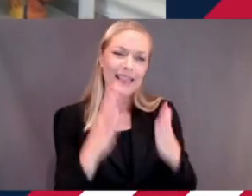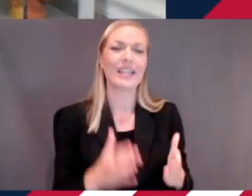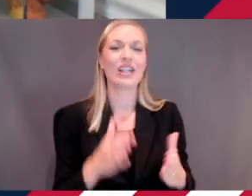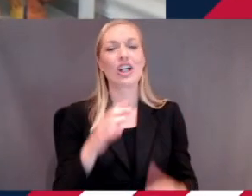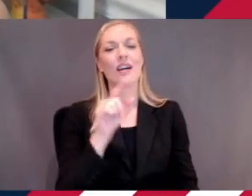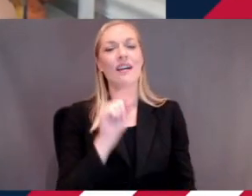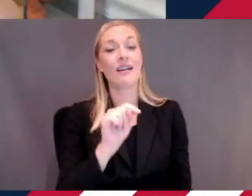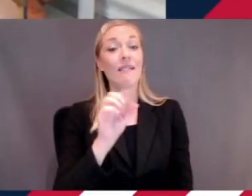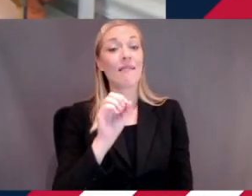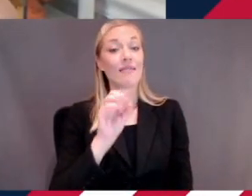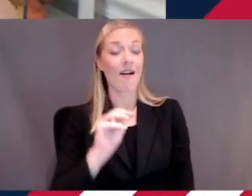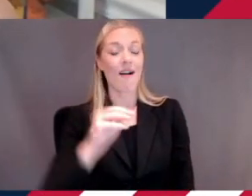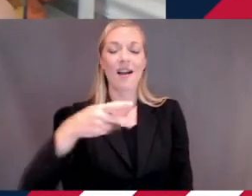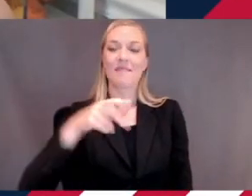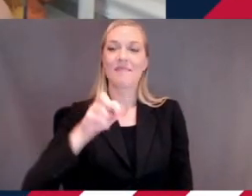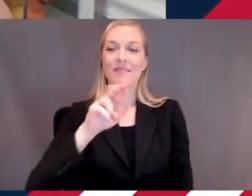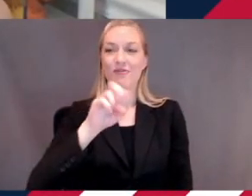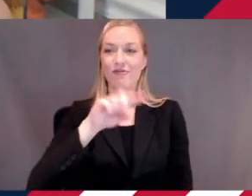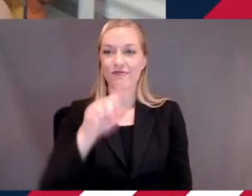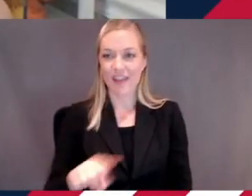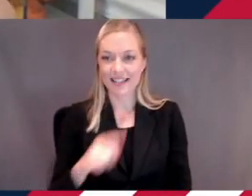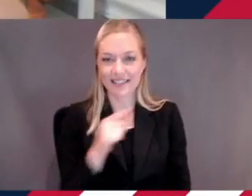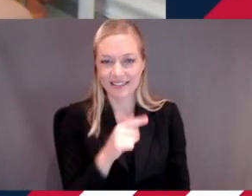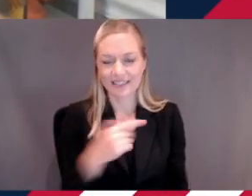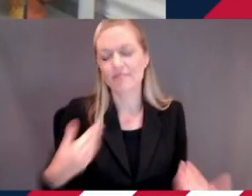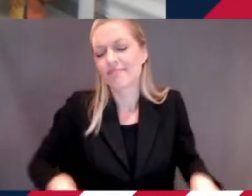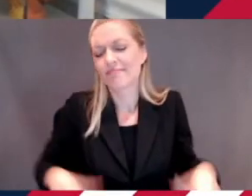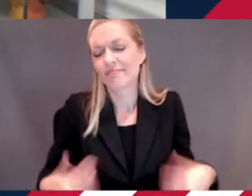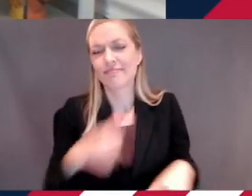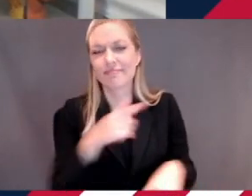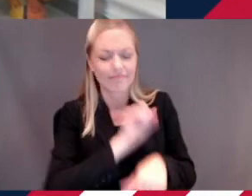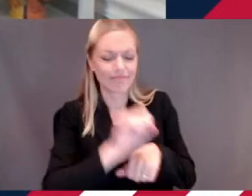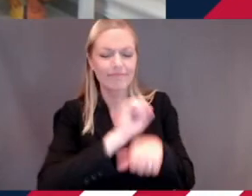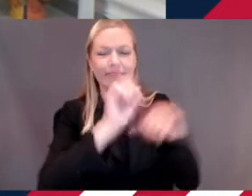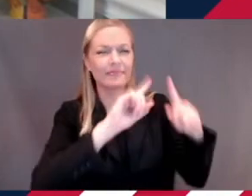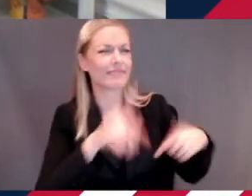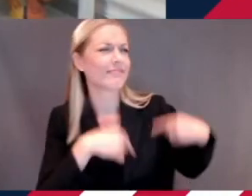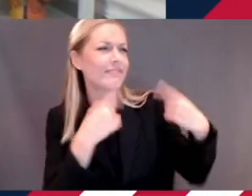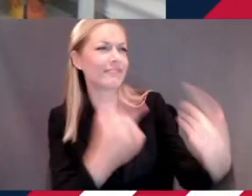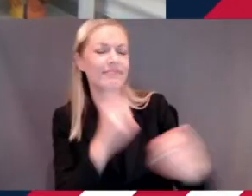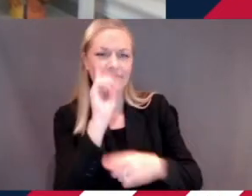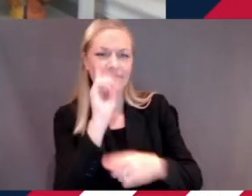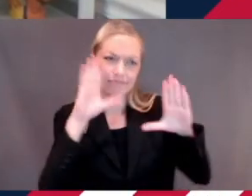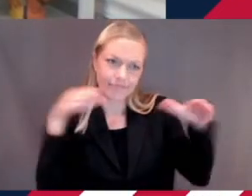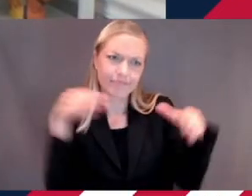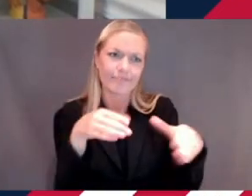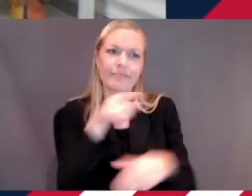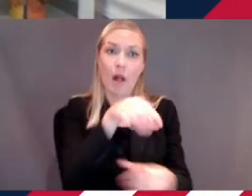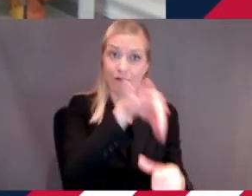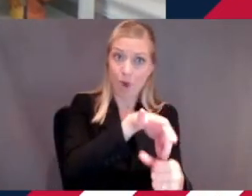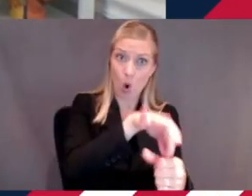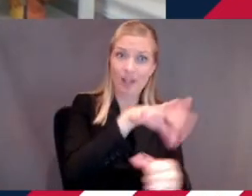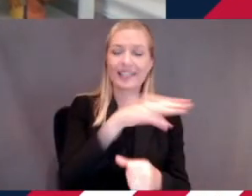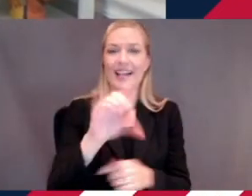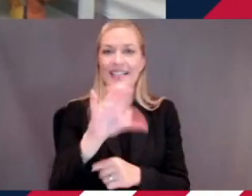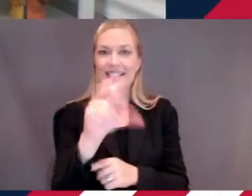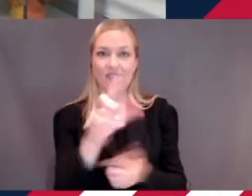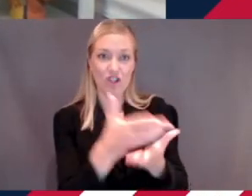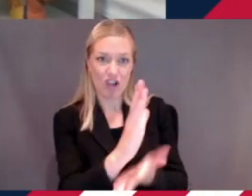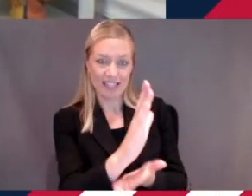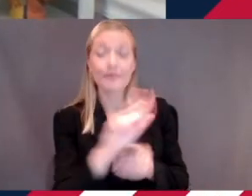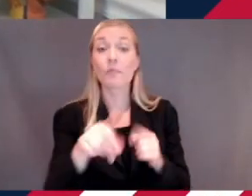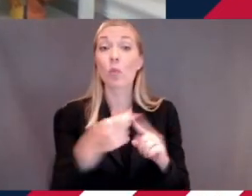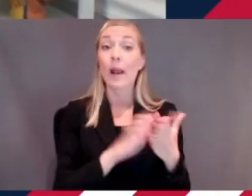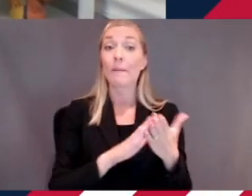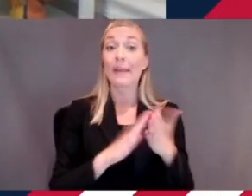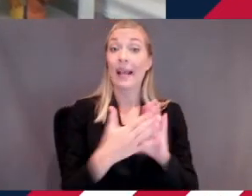and has spent his career fighting for civil and voting rights. When Tom became chair of the DNC, he took on the important job of